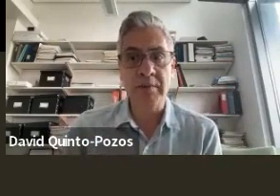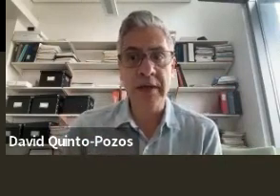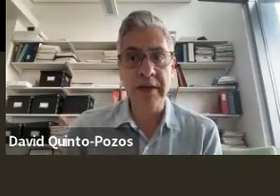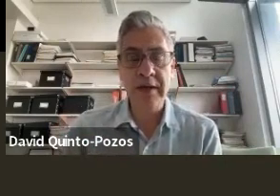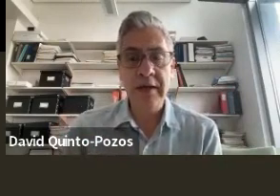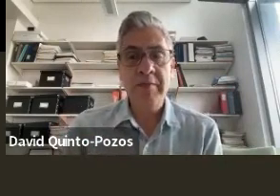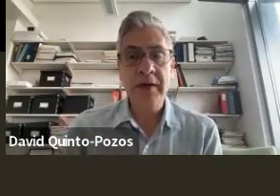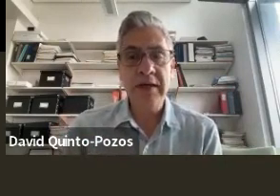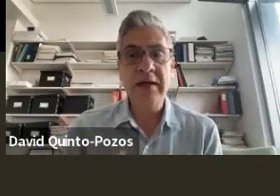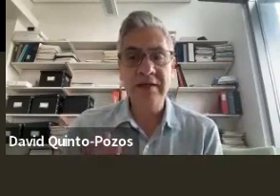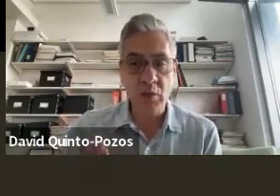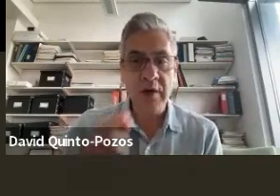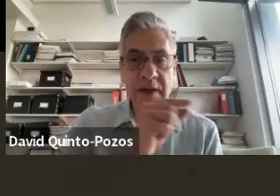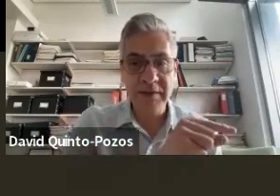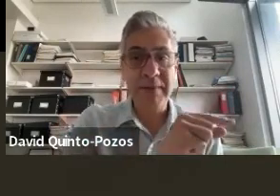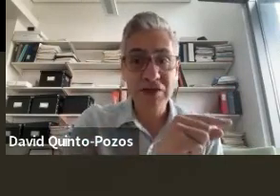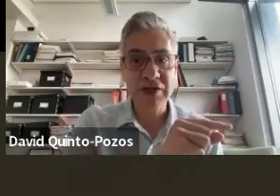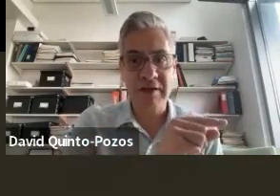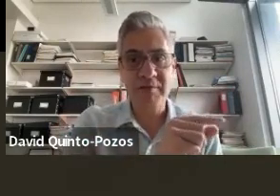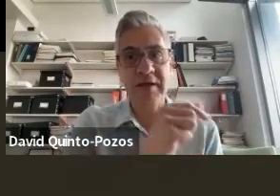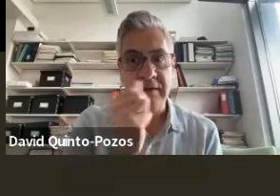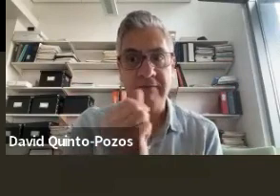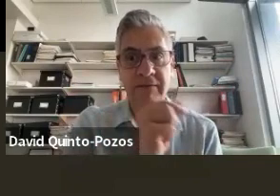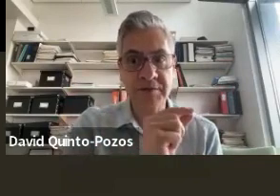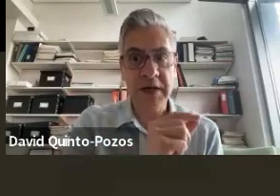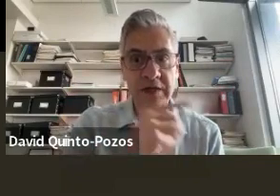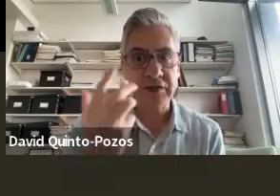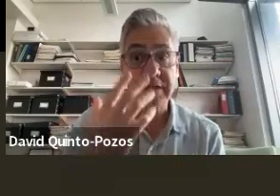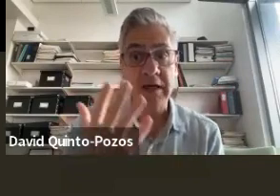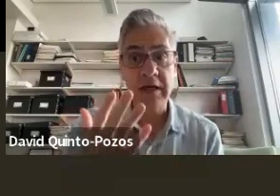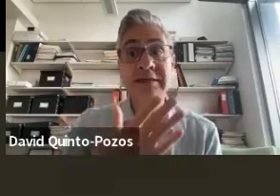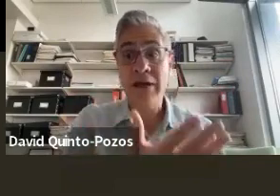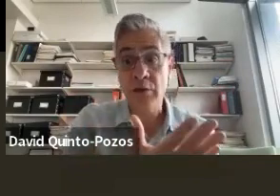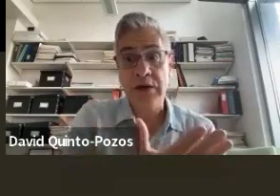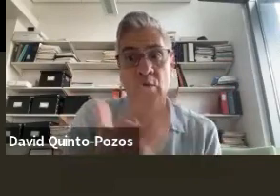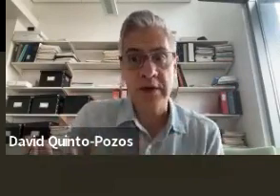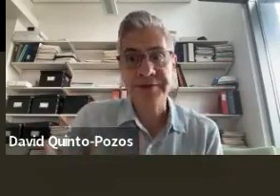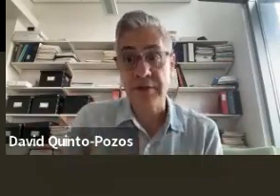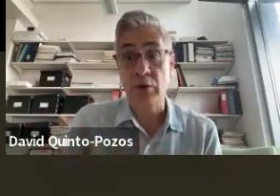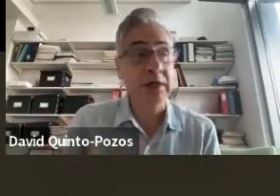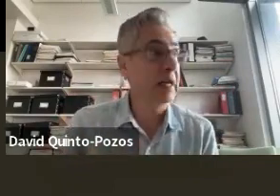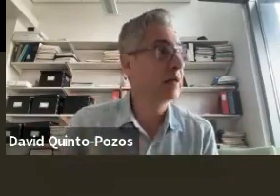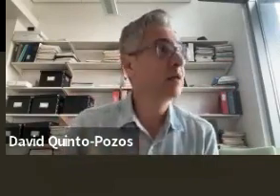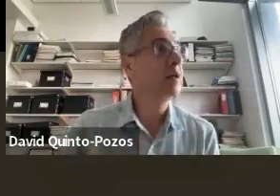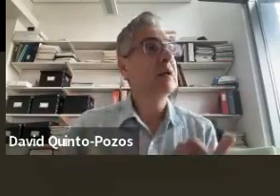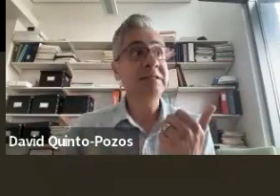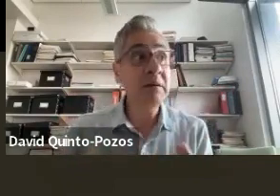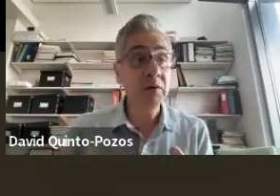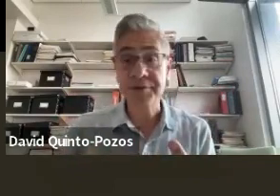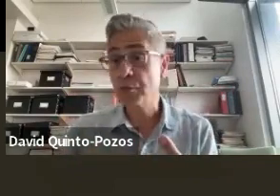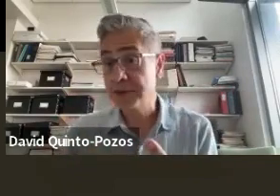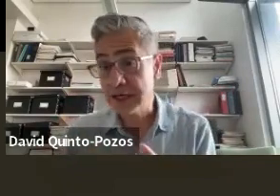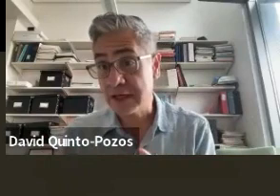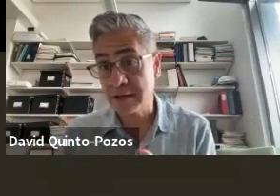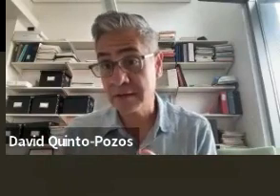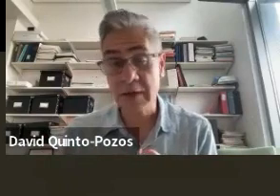quite a bit. But again, you want to be able to mention them in the first page and say and tell the reader what it is that they're looking at.